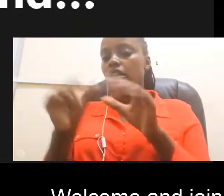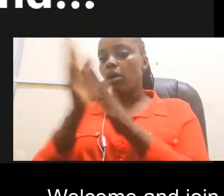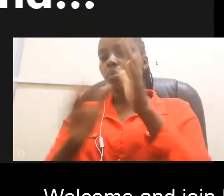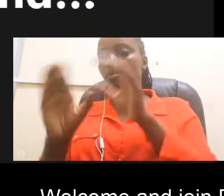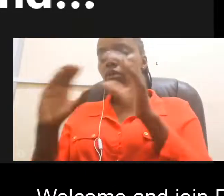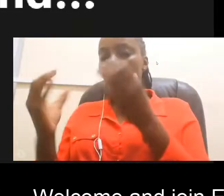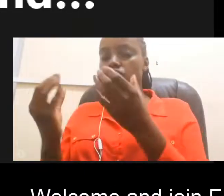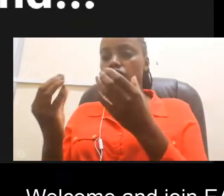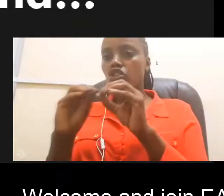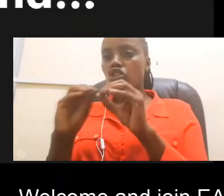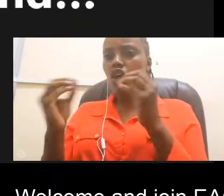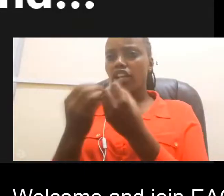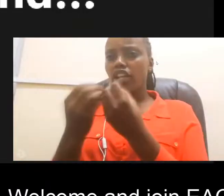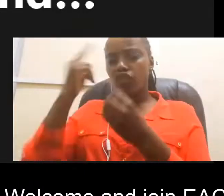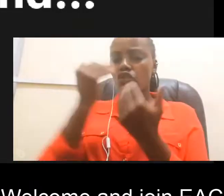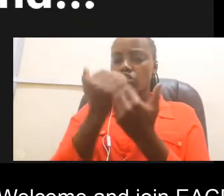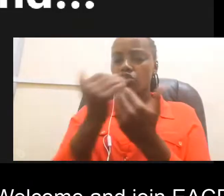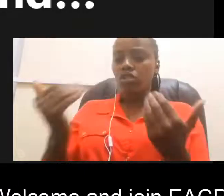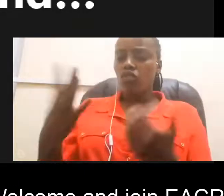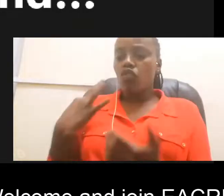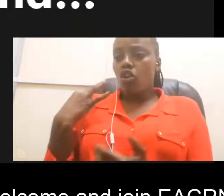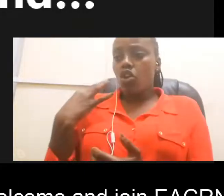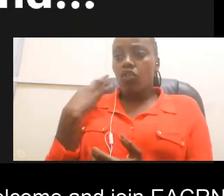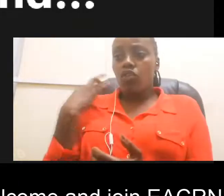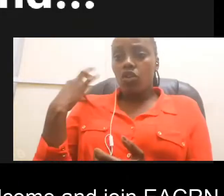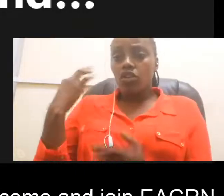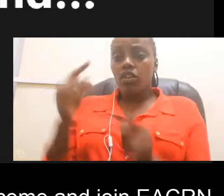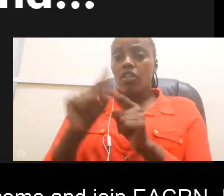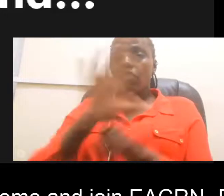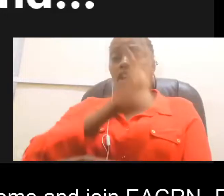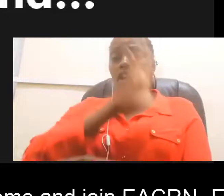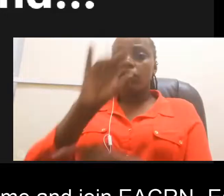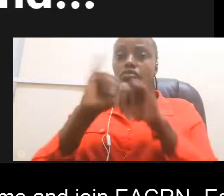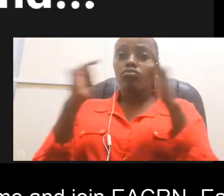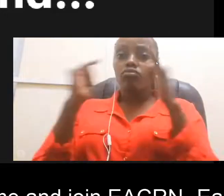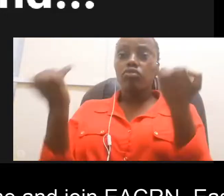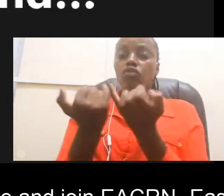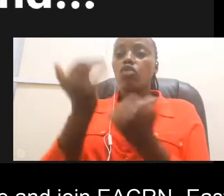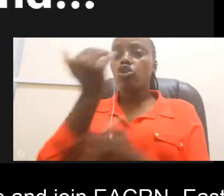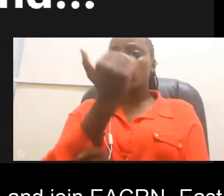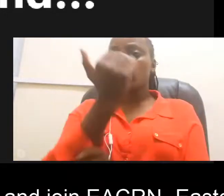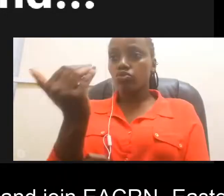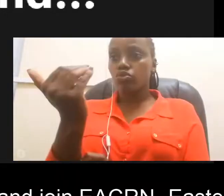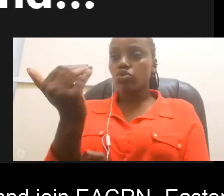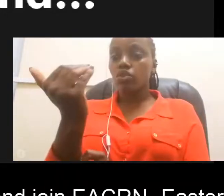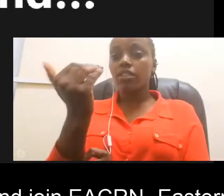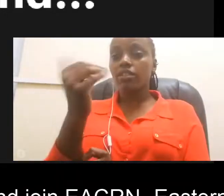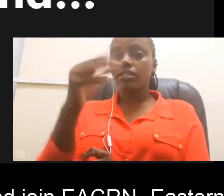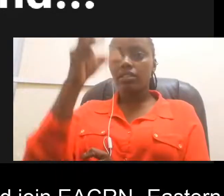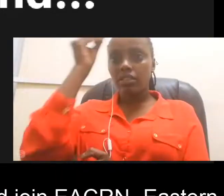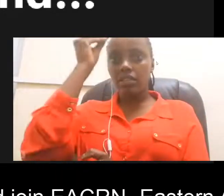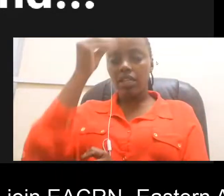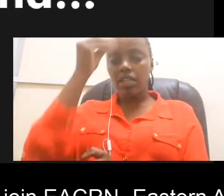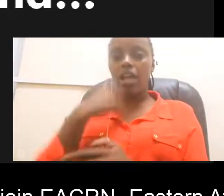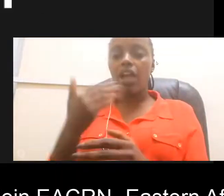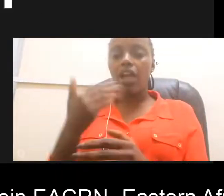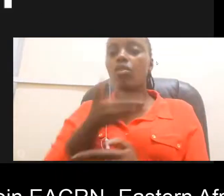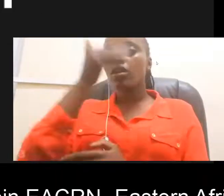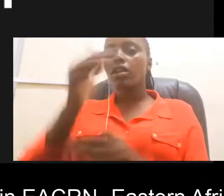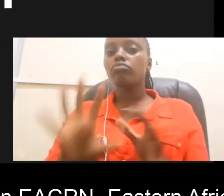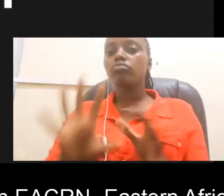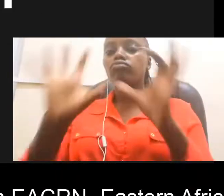it's a volunteer secretariat, the African Institute for Children's Studies. So I'll respond in relation to what we're doing on